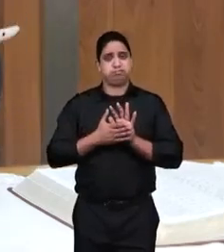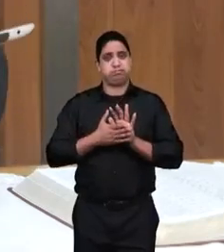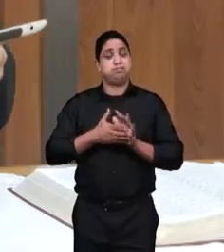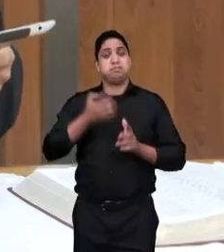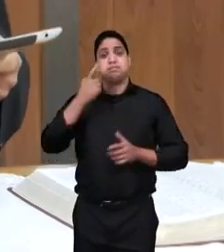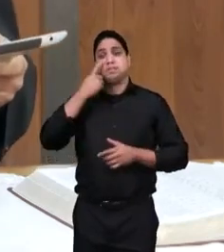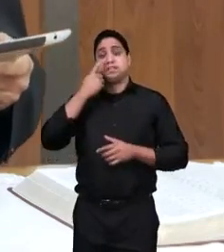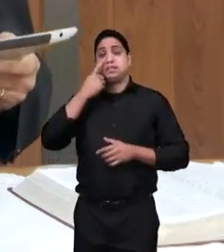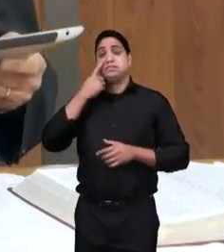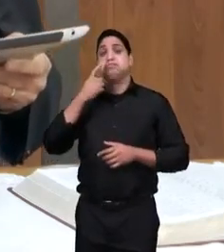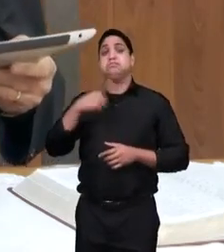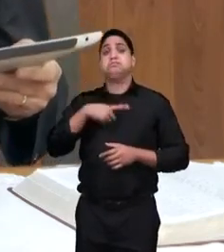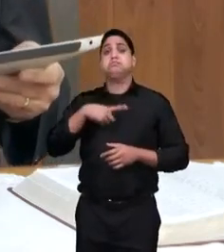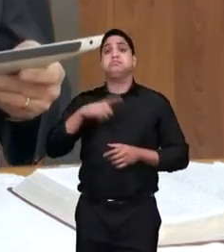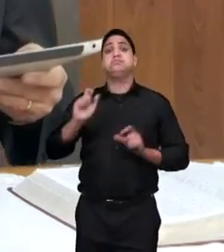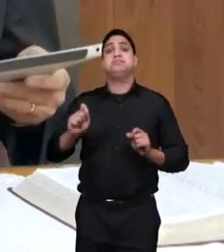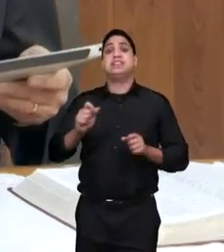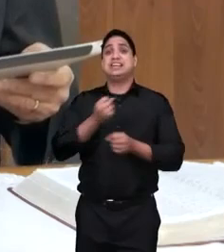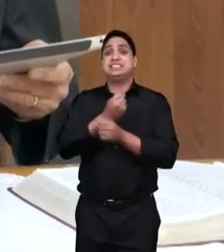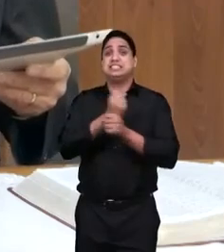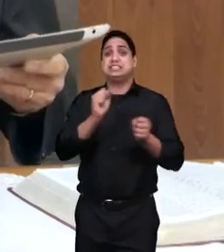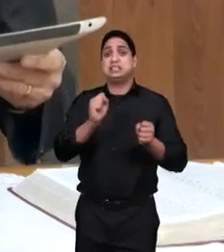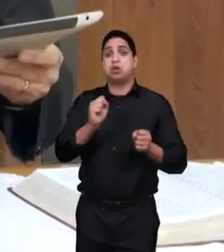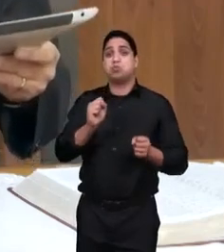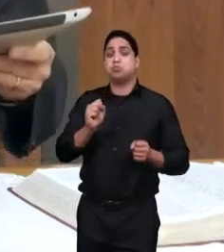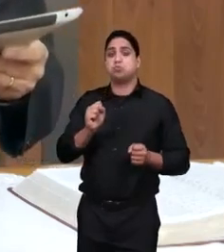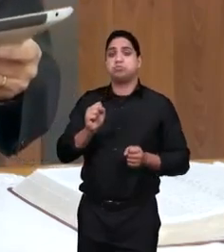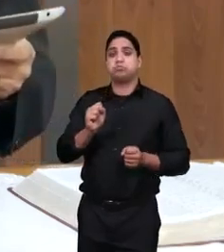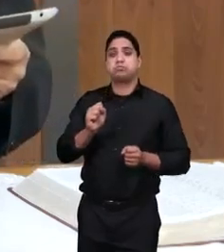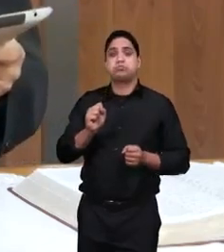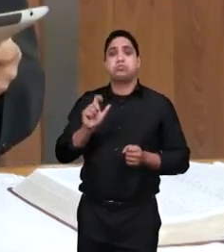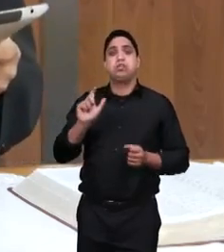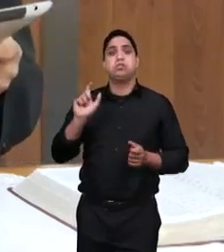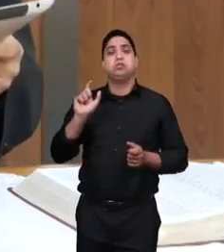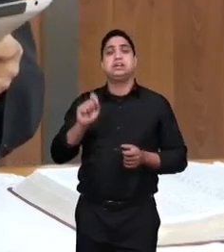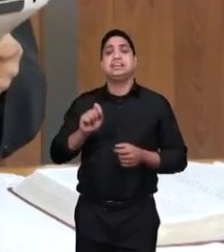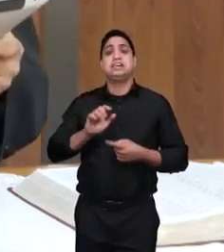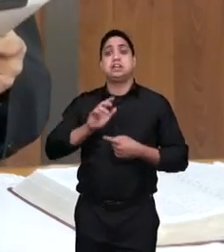that Samson, he said they didn't know